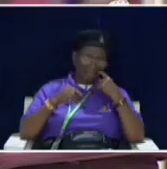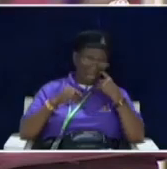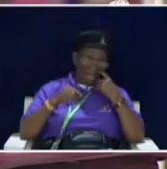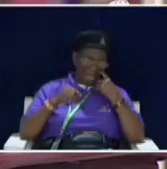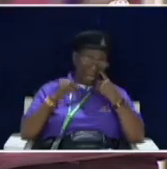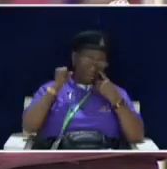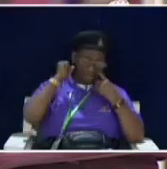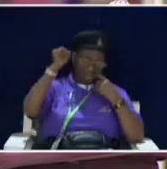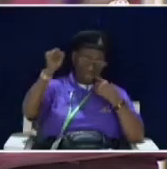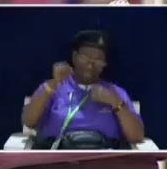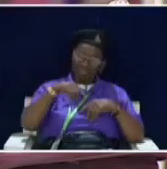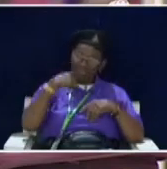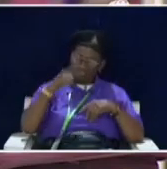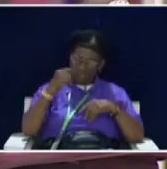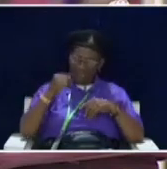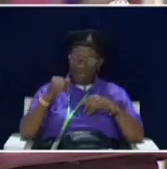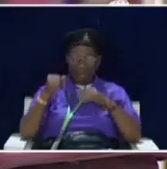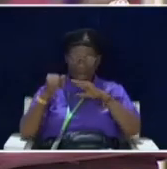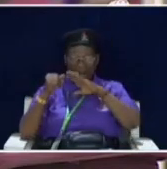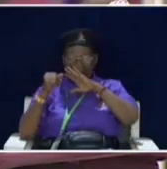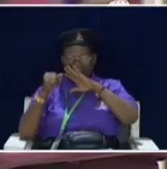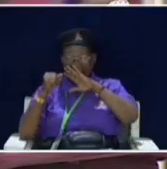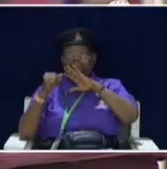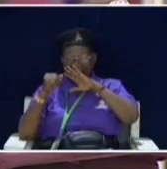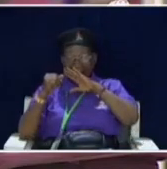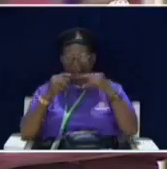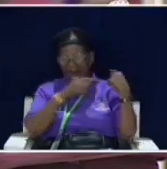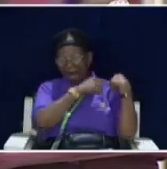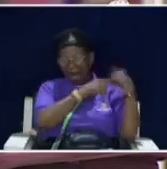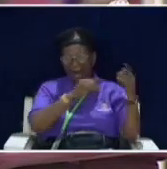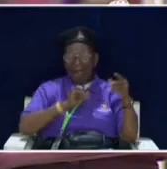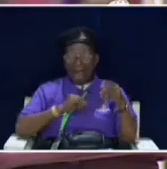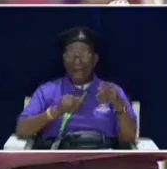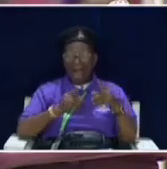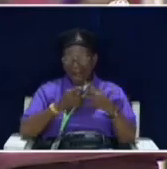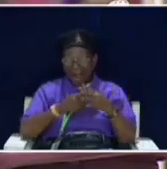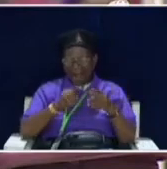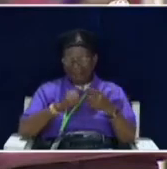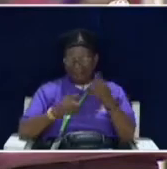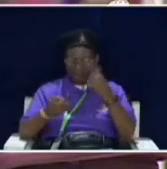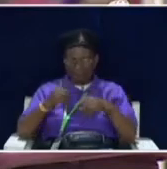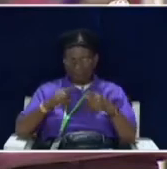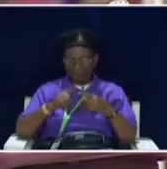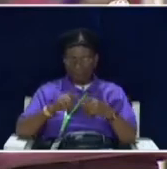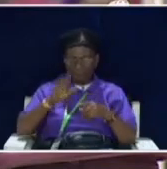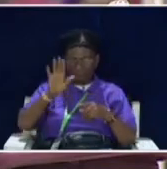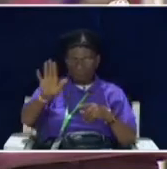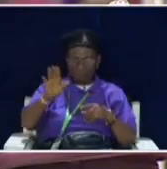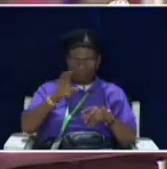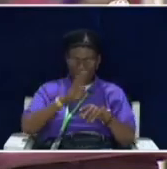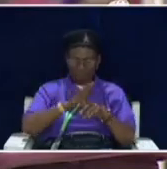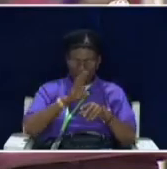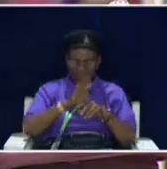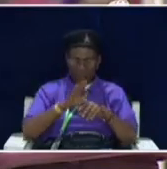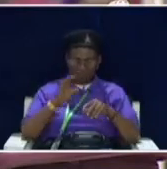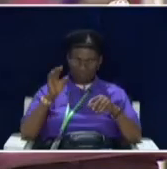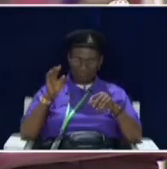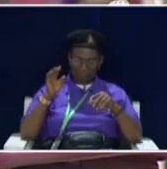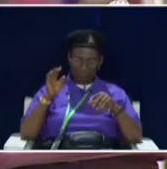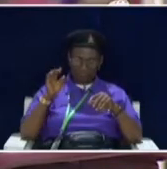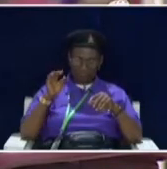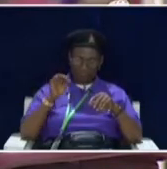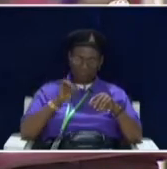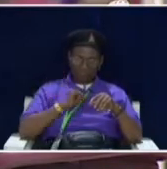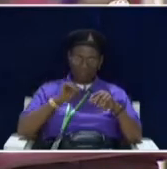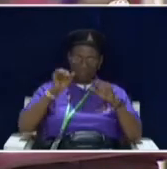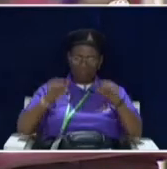She said, owo pe, since I started coming to your church, ìgbà tí mo ti ń wá sílé ìjọsìn yín, I could